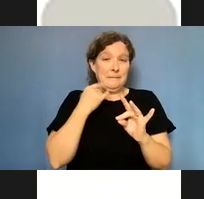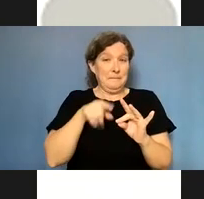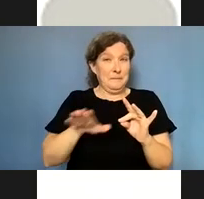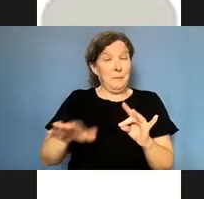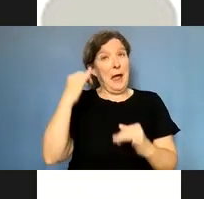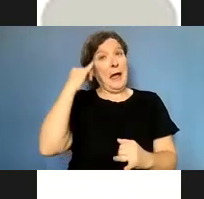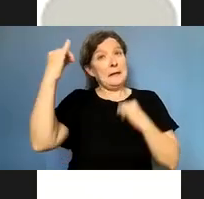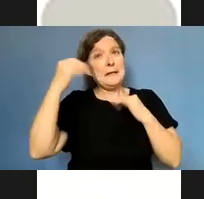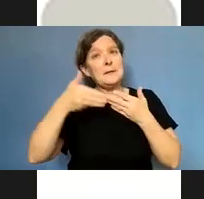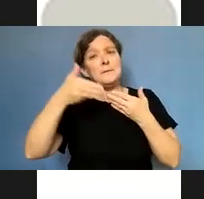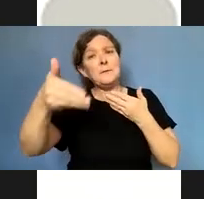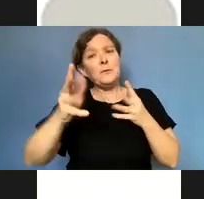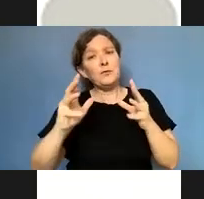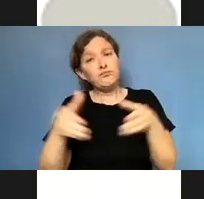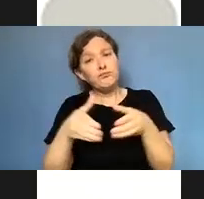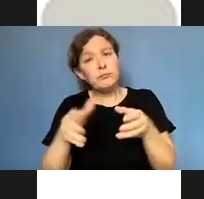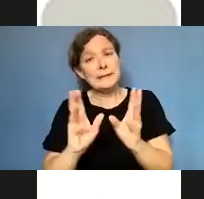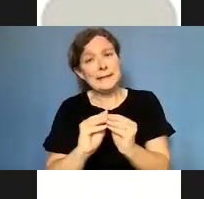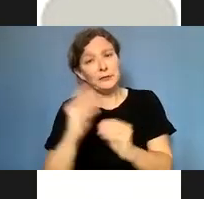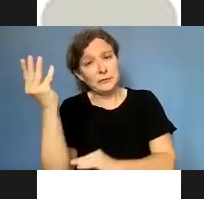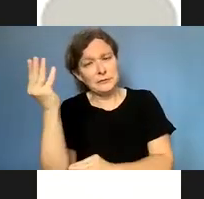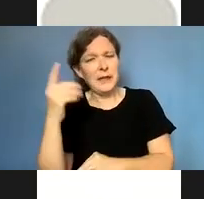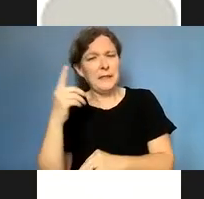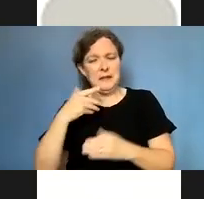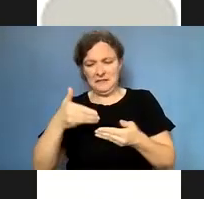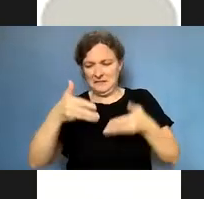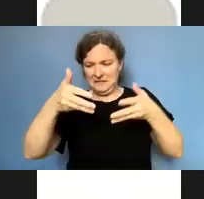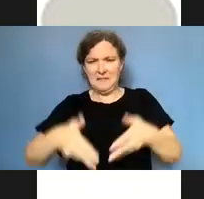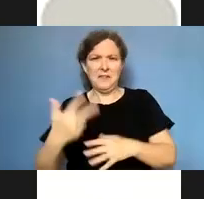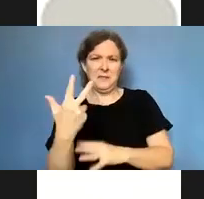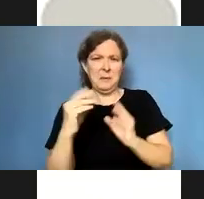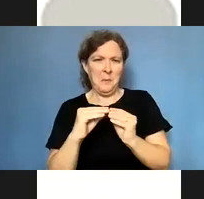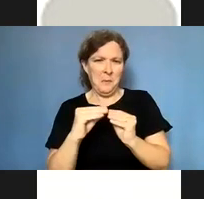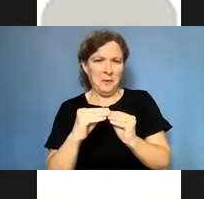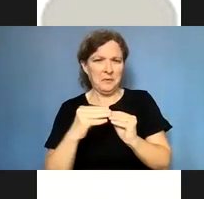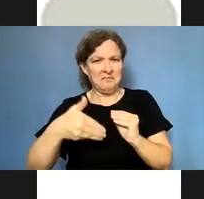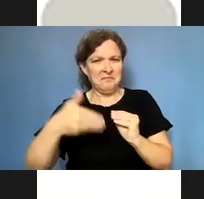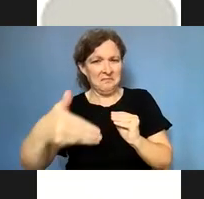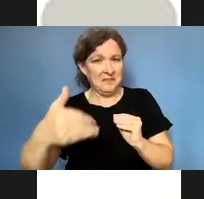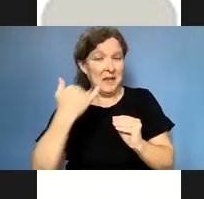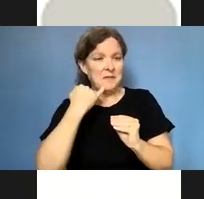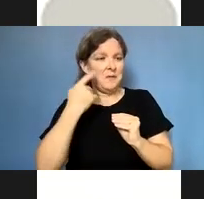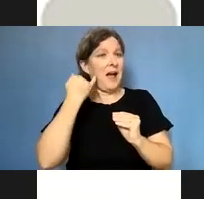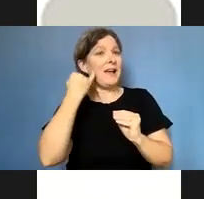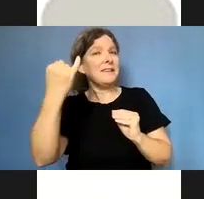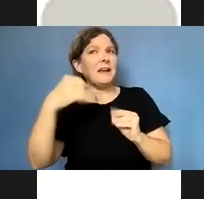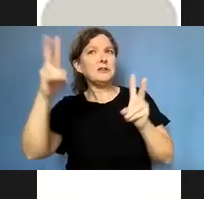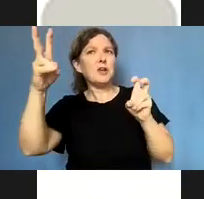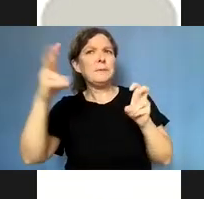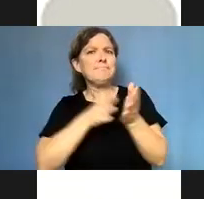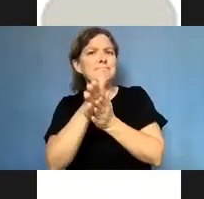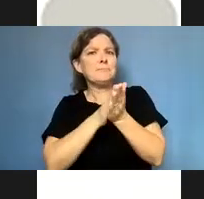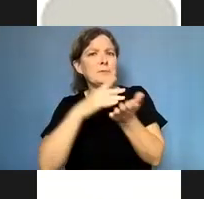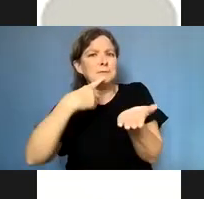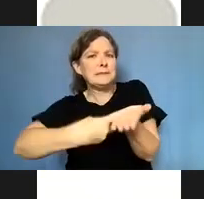future sessions, we have about, I think, 3 more that are left. If you have any ideas for topics that you would love to